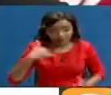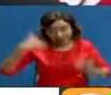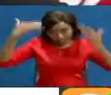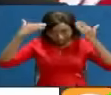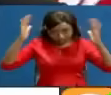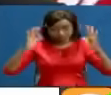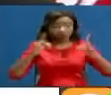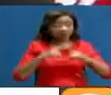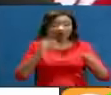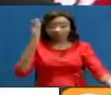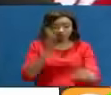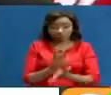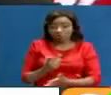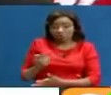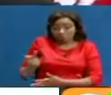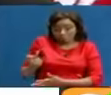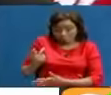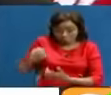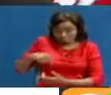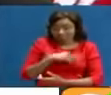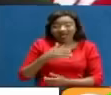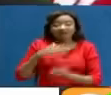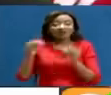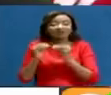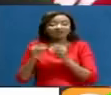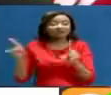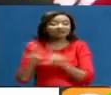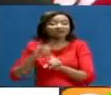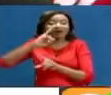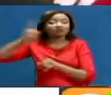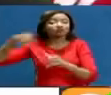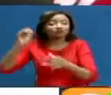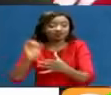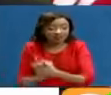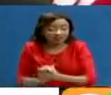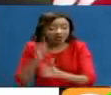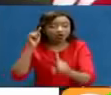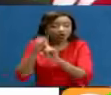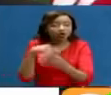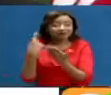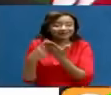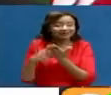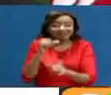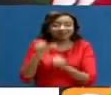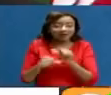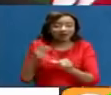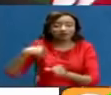knowledge, we have never had a meeting as Jubilee to discuss, right, about our position